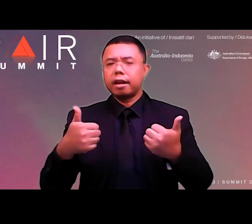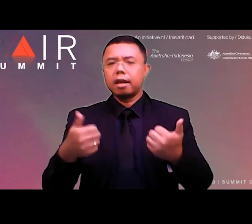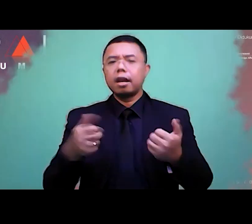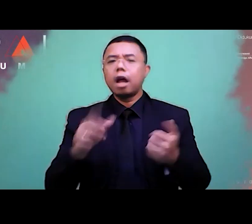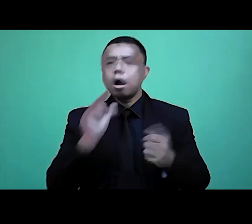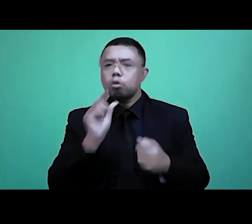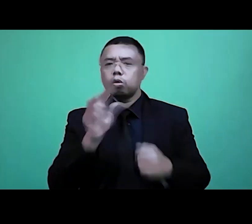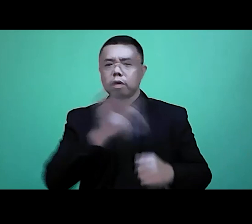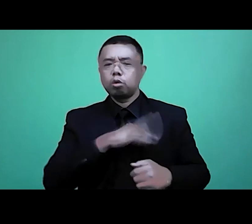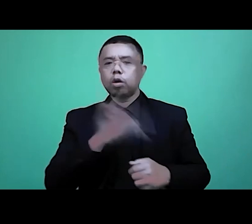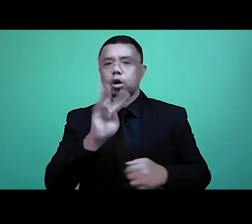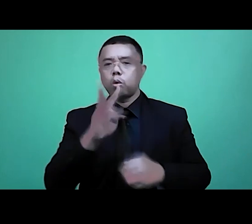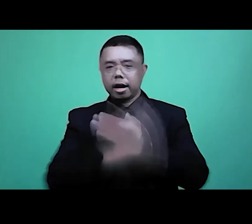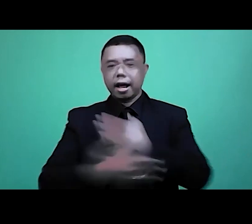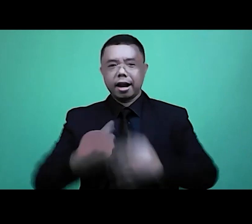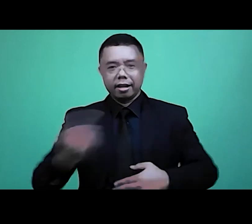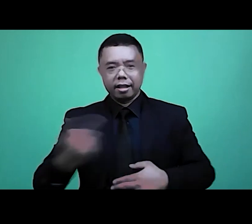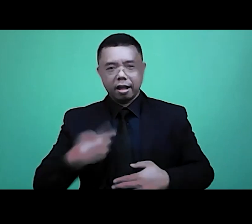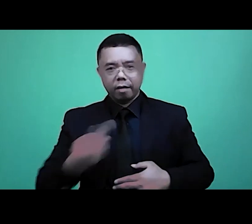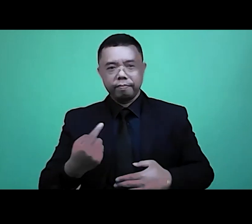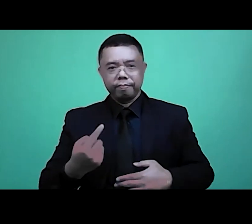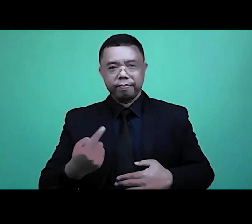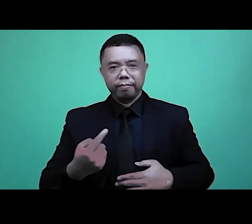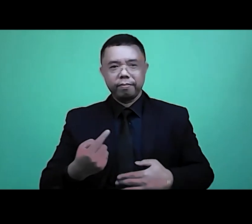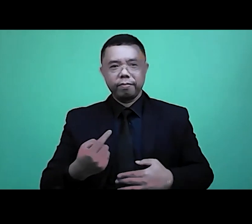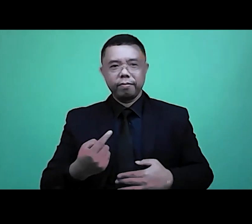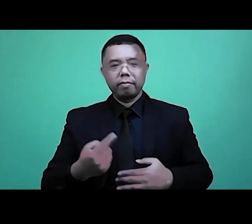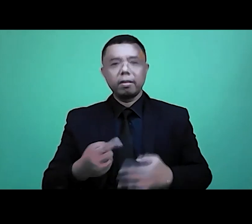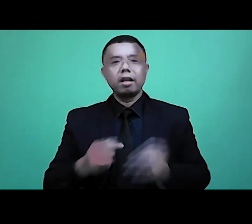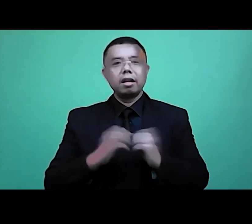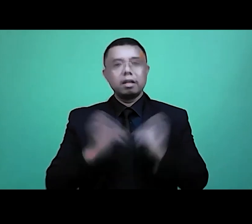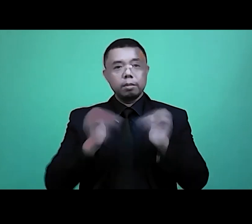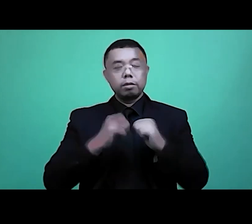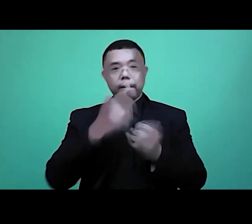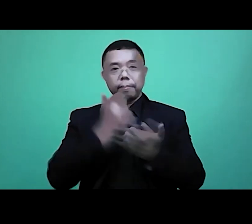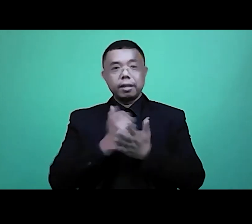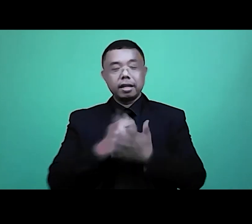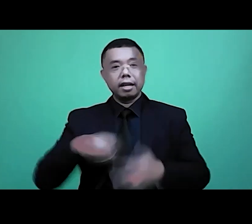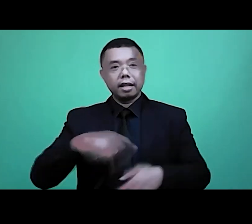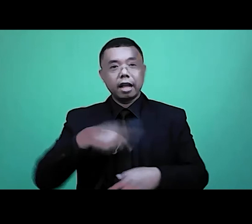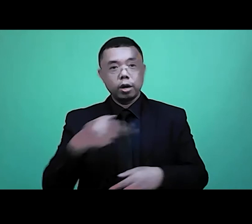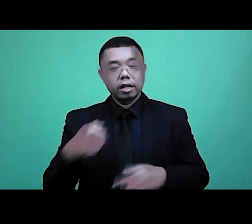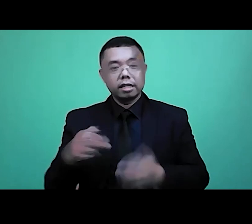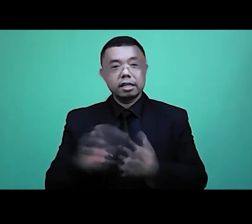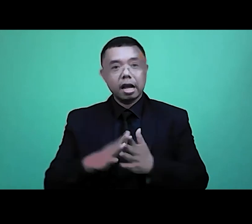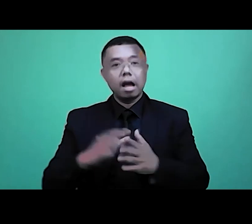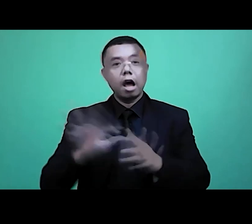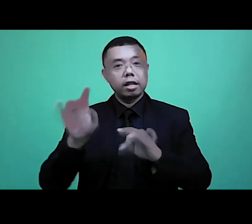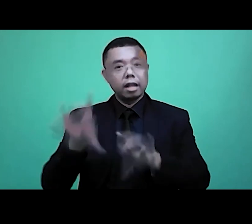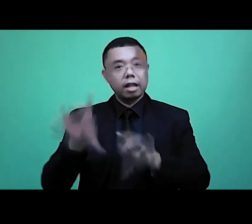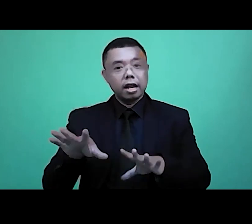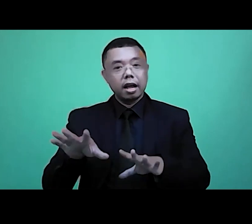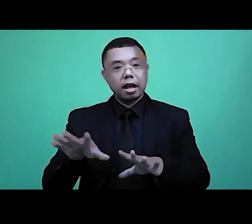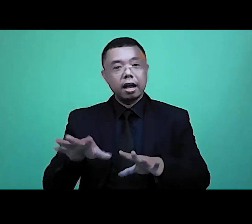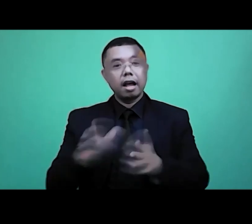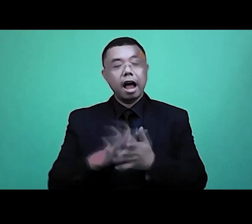Our landmark trade agreement, the Indonesia-Australia Comprehensive Economic Partnership, or IASEPA, will be central to